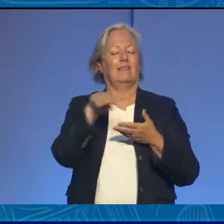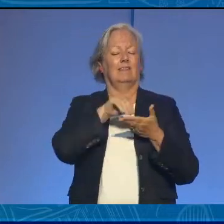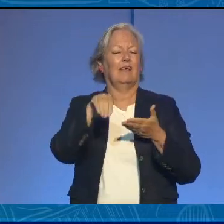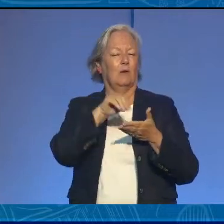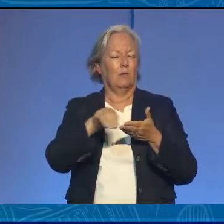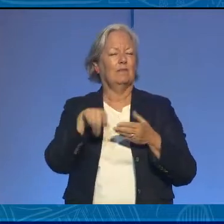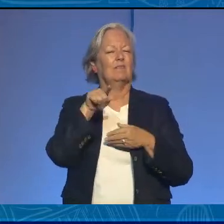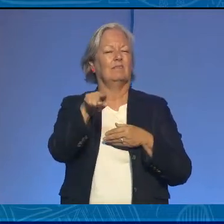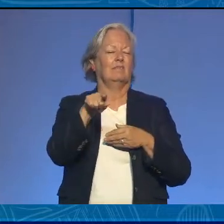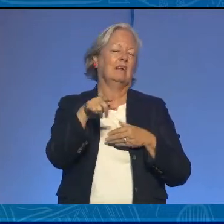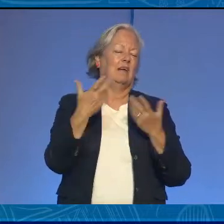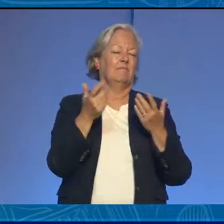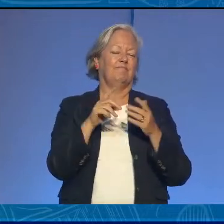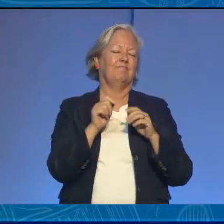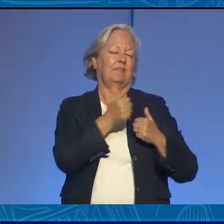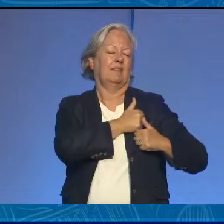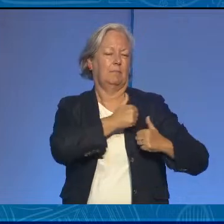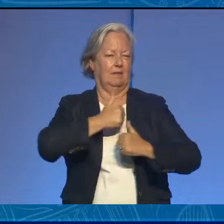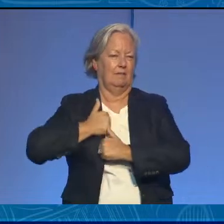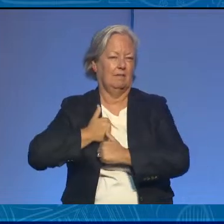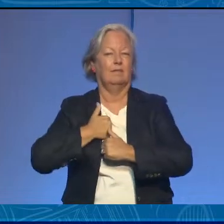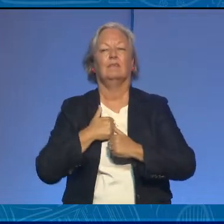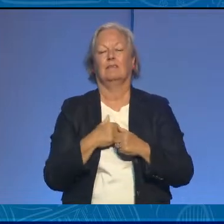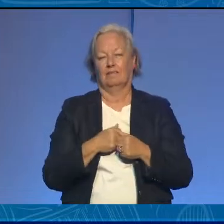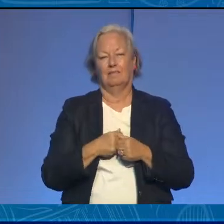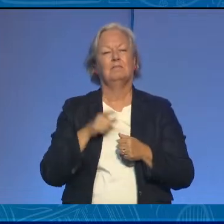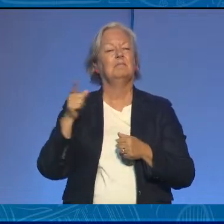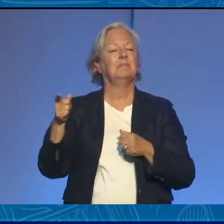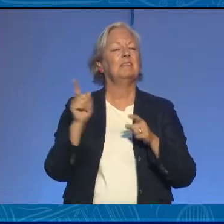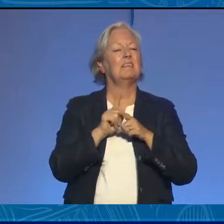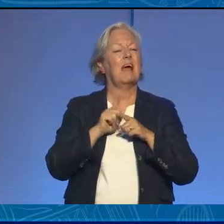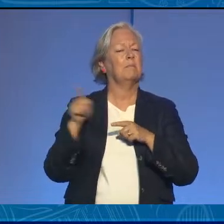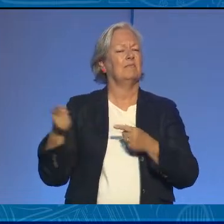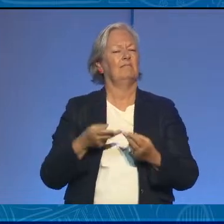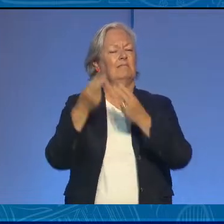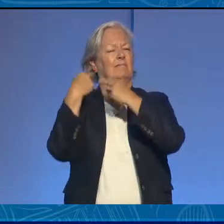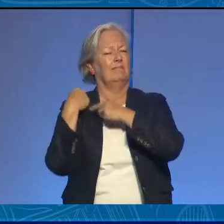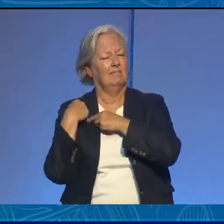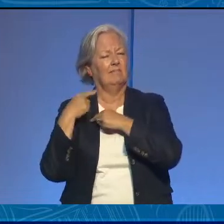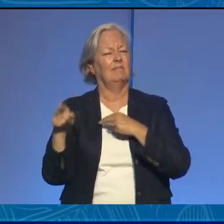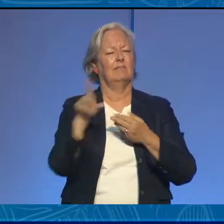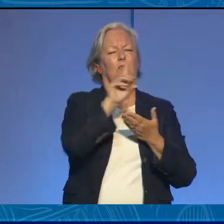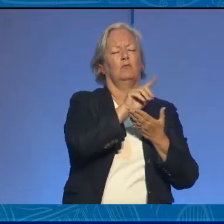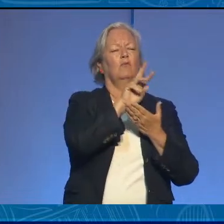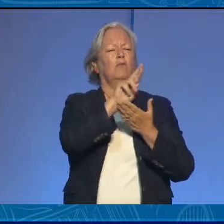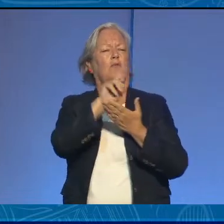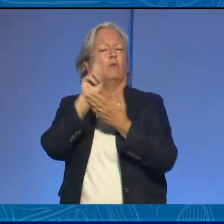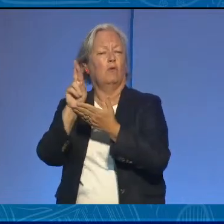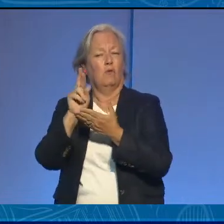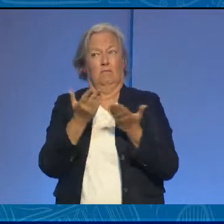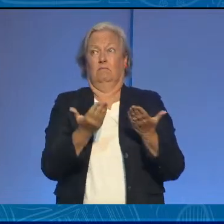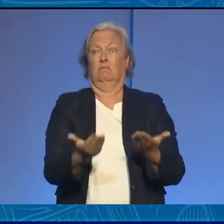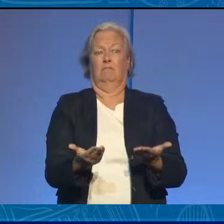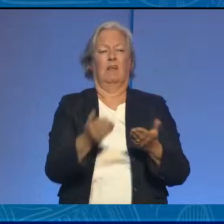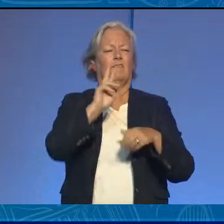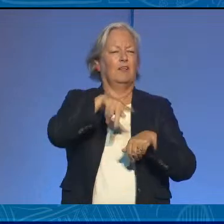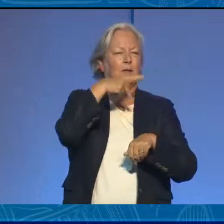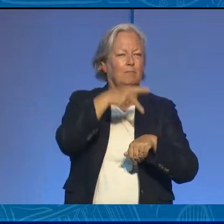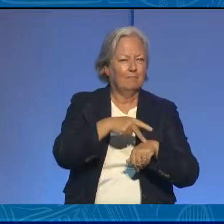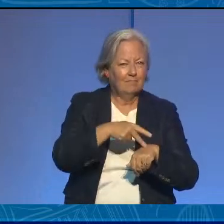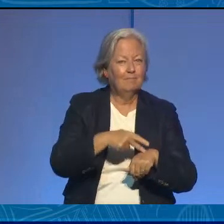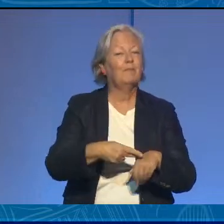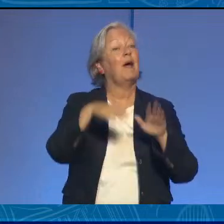of National Defense and Chair of the National Disaster Risk Reduction and Management Council of the Philippines. Good